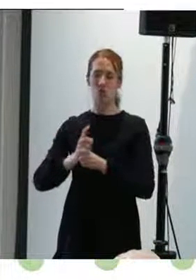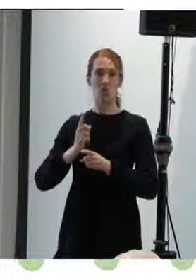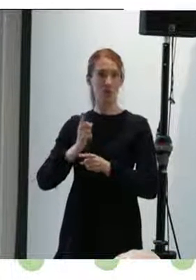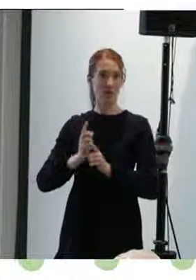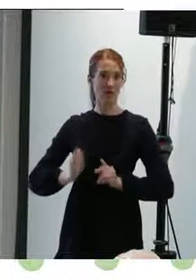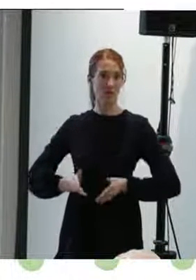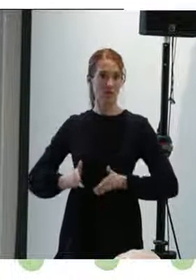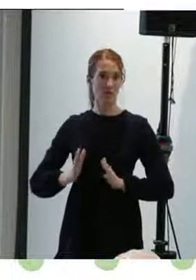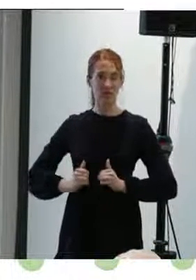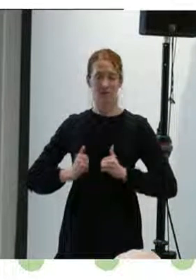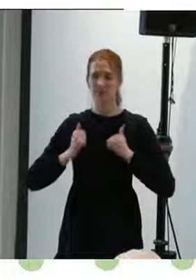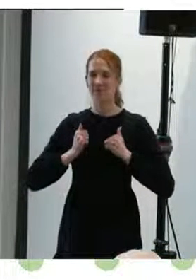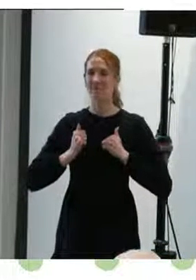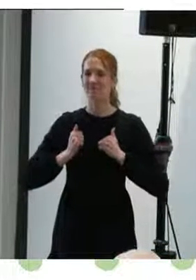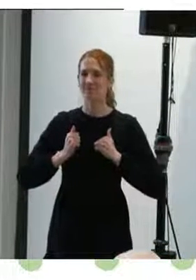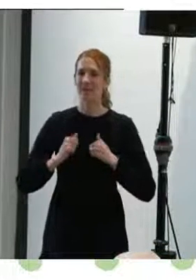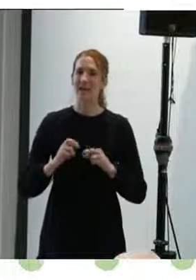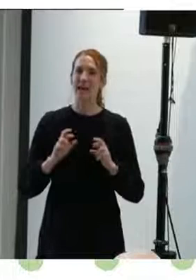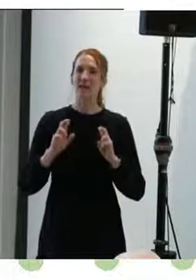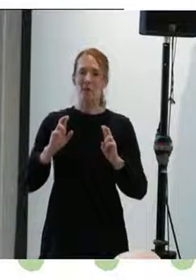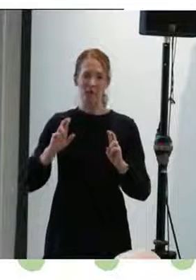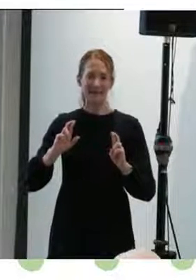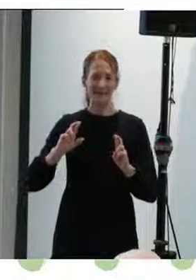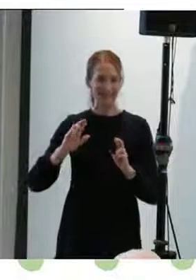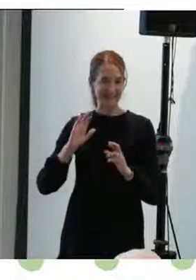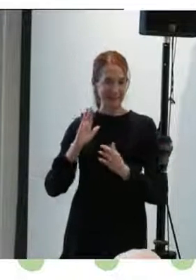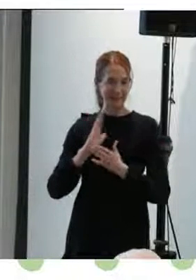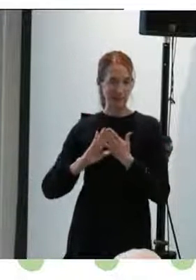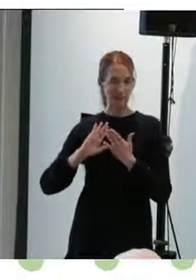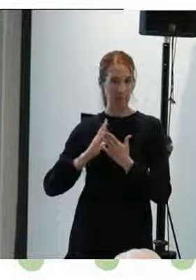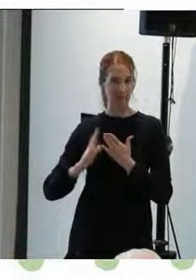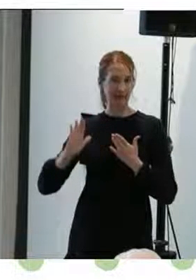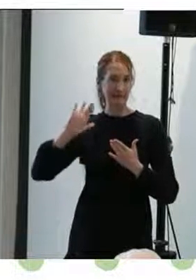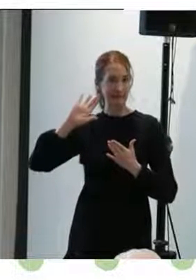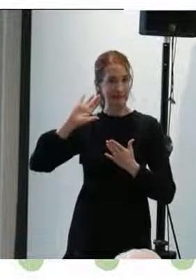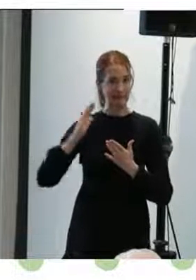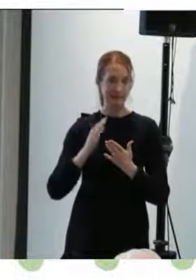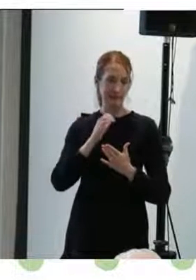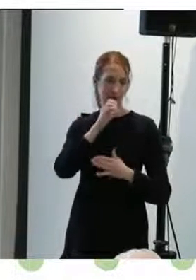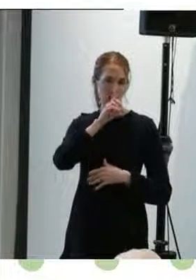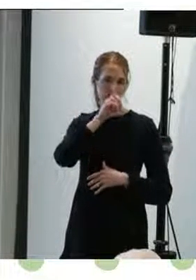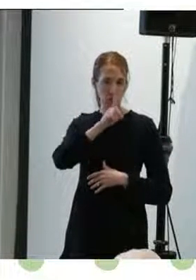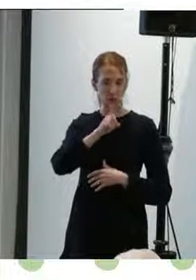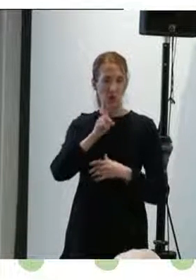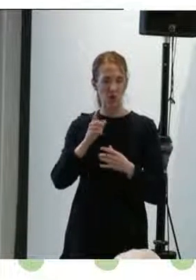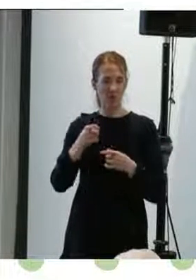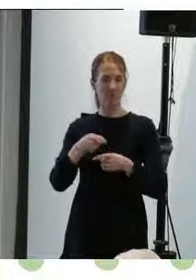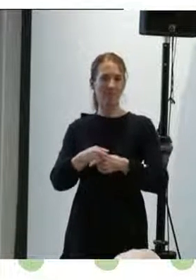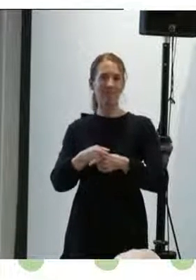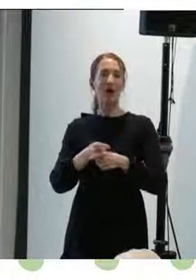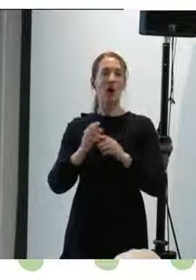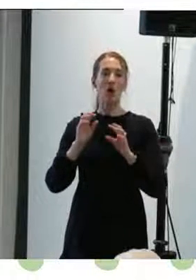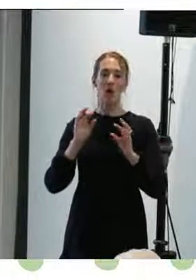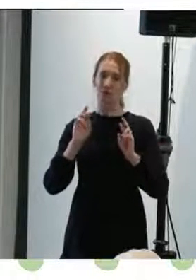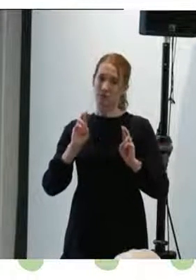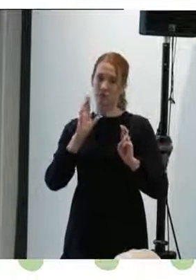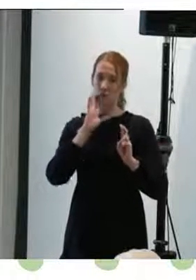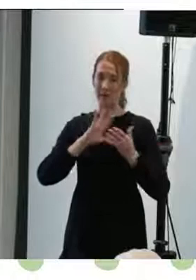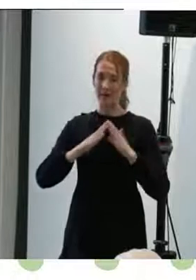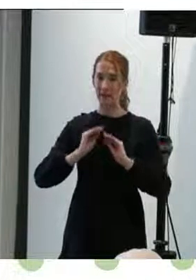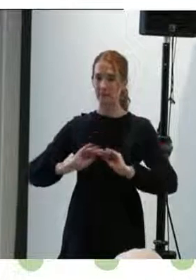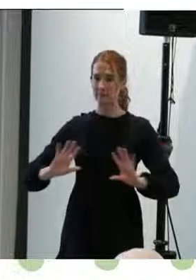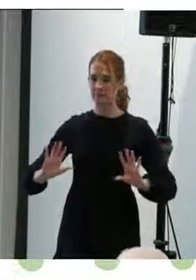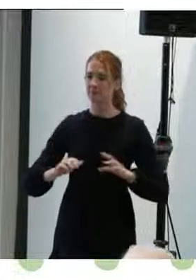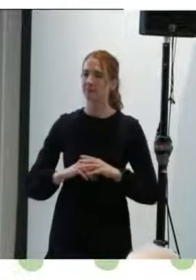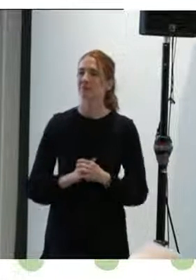things that seem kind of counterfactual or untrue will begin to make sense. And I want to challenge this idea that